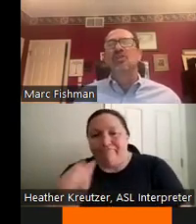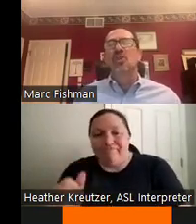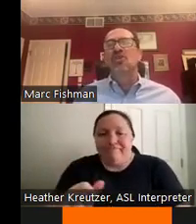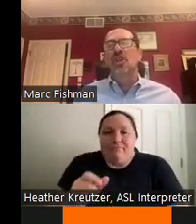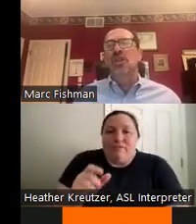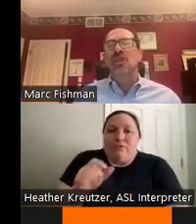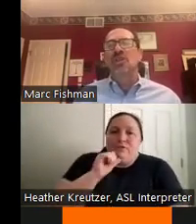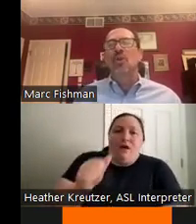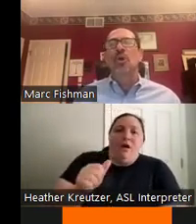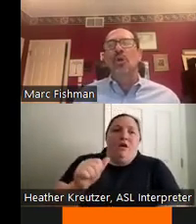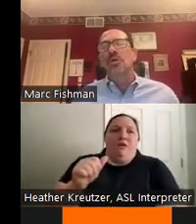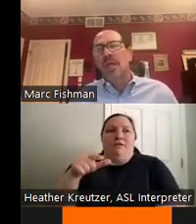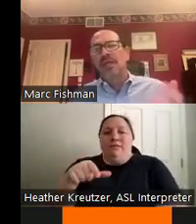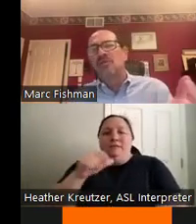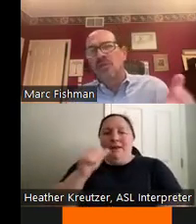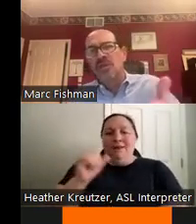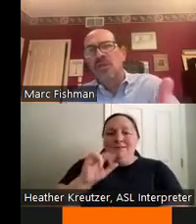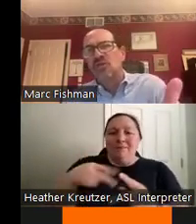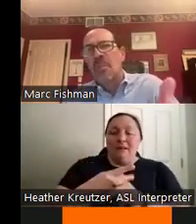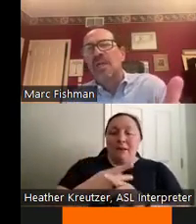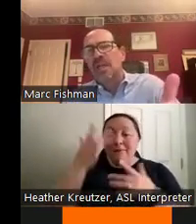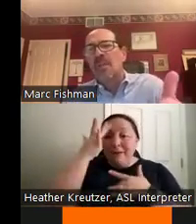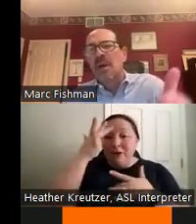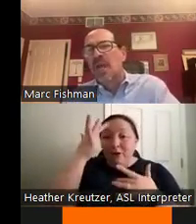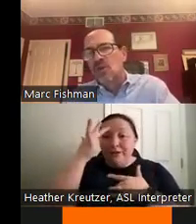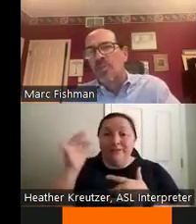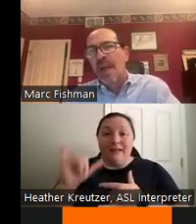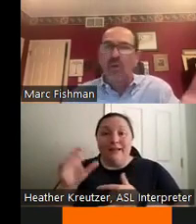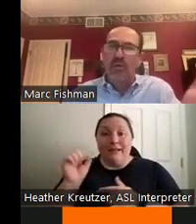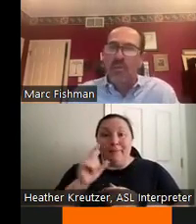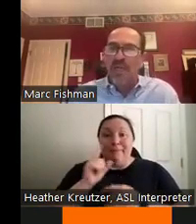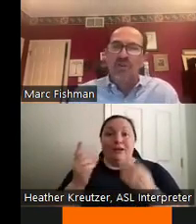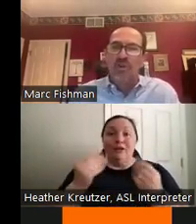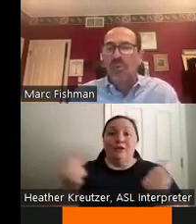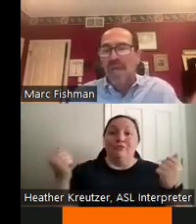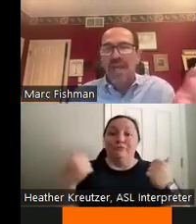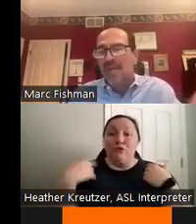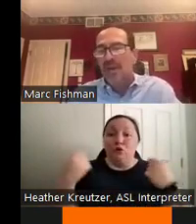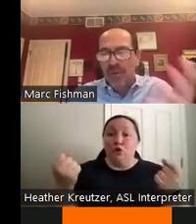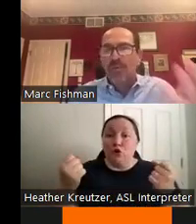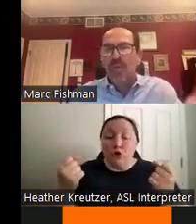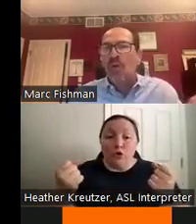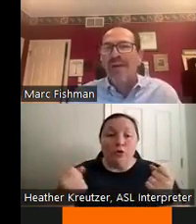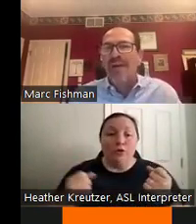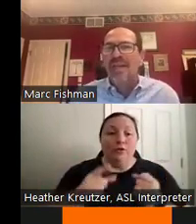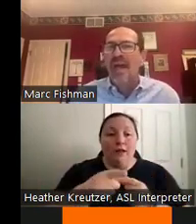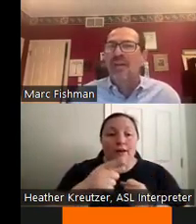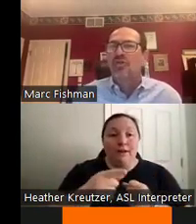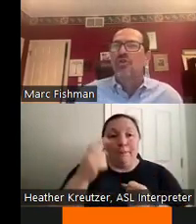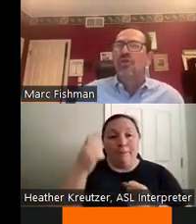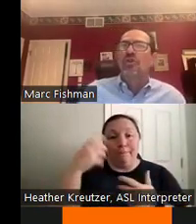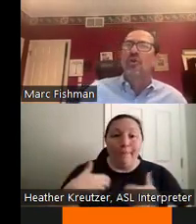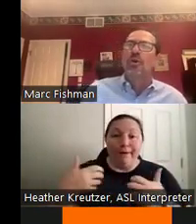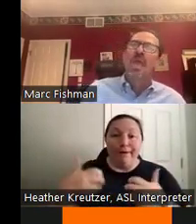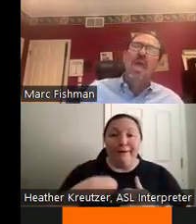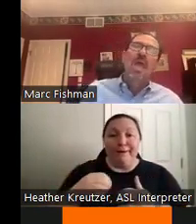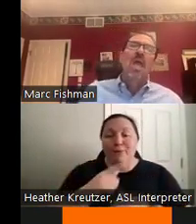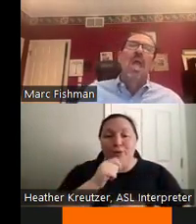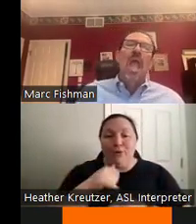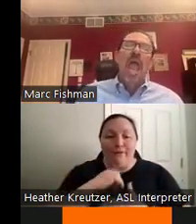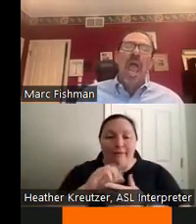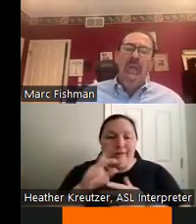illness that can be surgically cured. Like, here's the monkey on your back, no, the monkey in your brain anyway. We don't have that kind of surgical